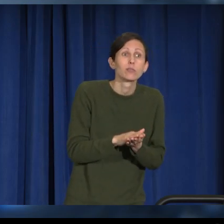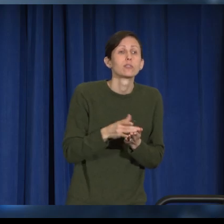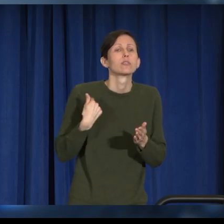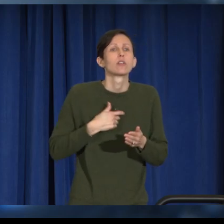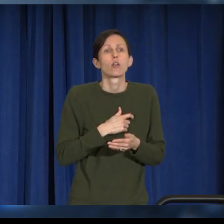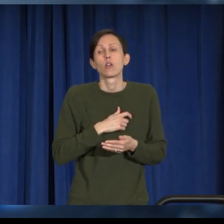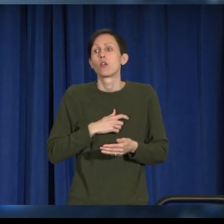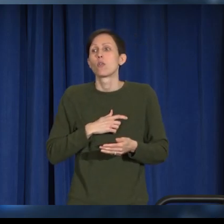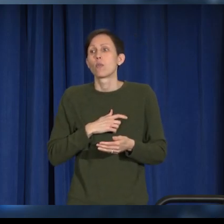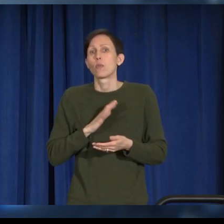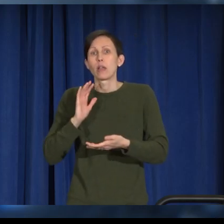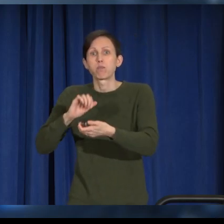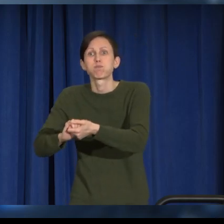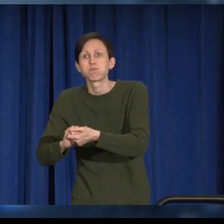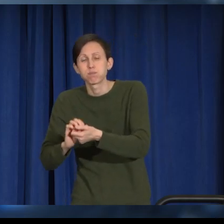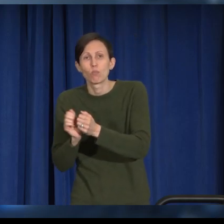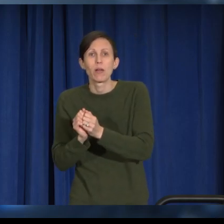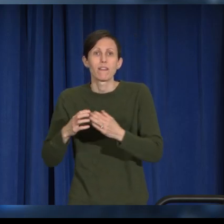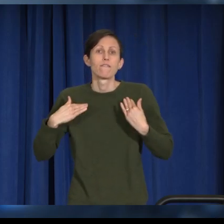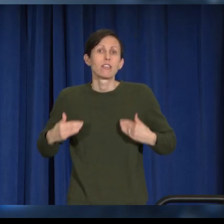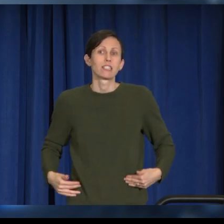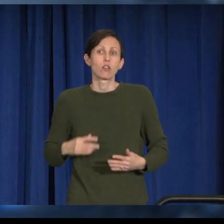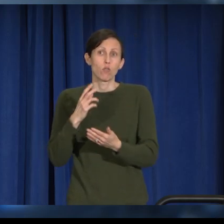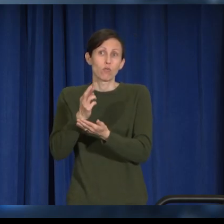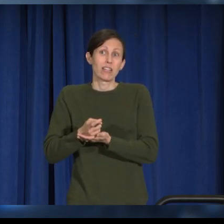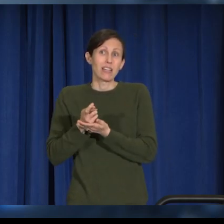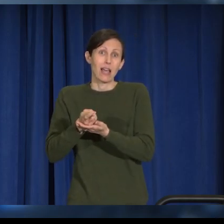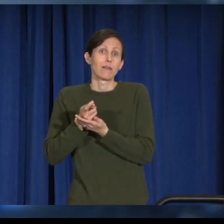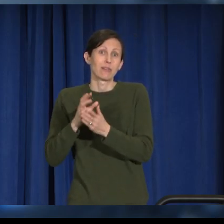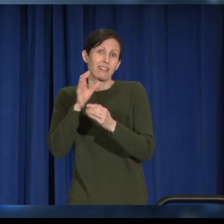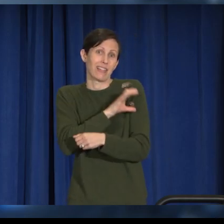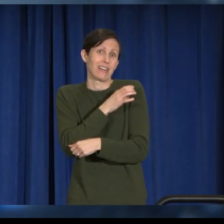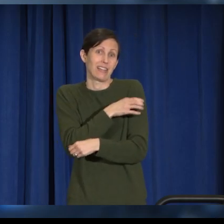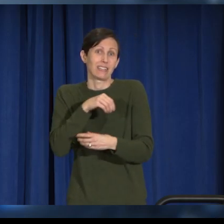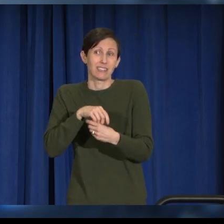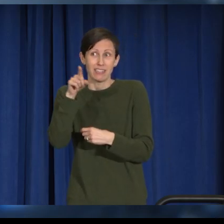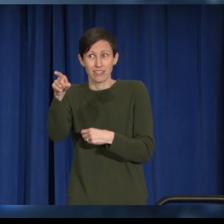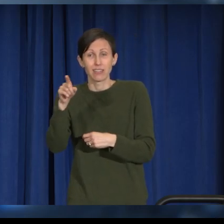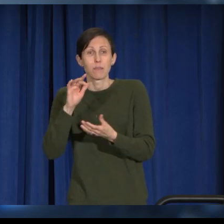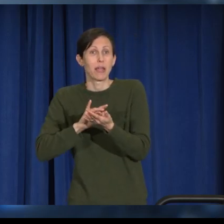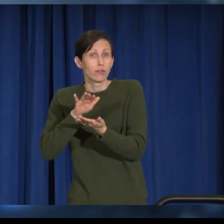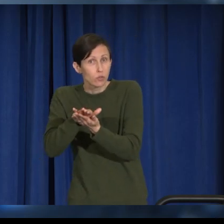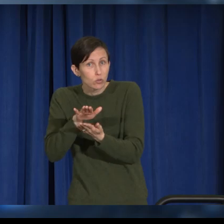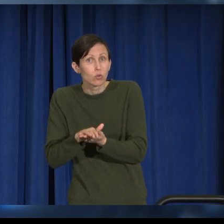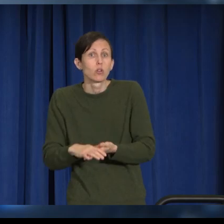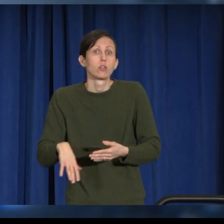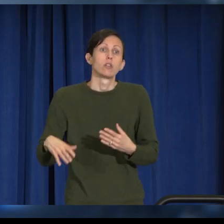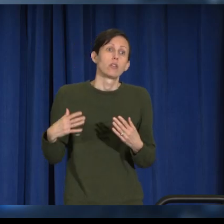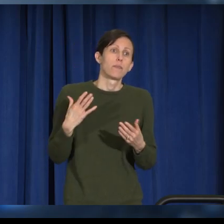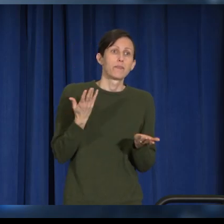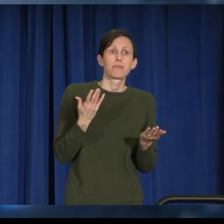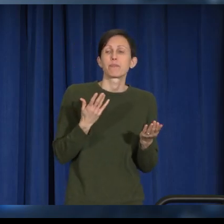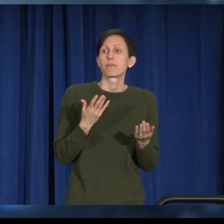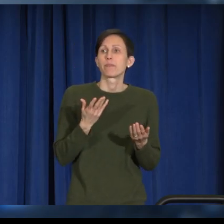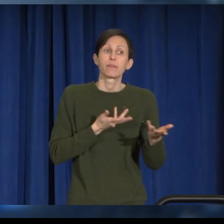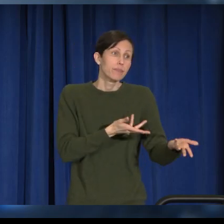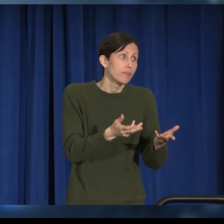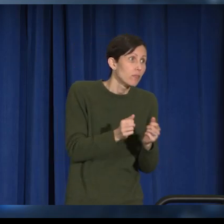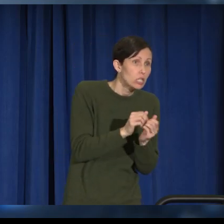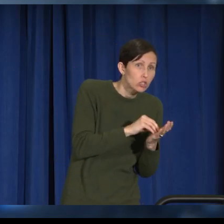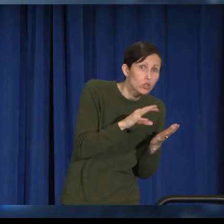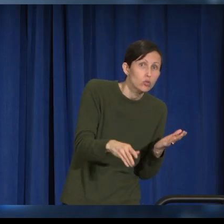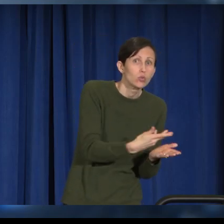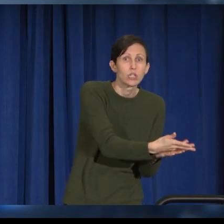with physical rehab clinics in the medical school and in the healthcare system, whether it's engagement with the student